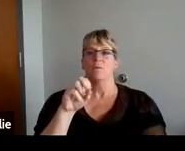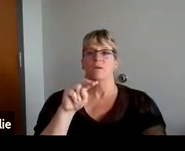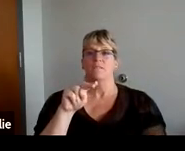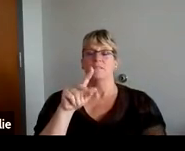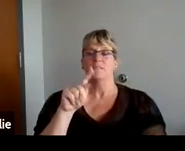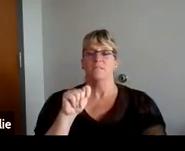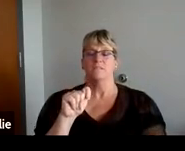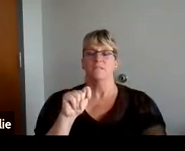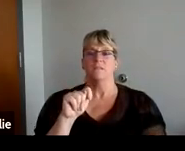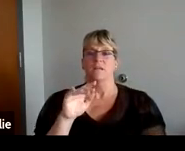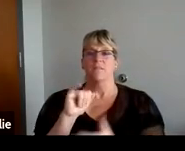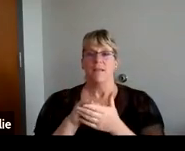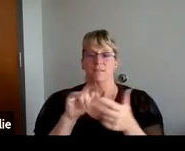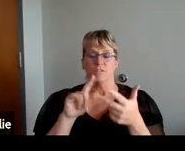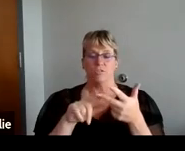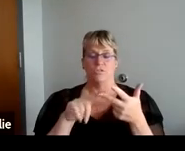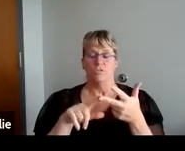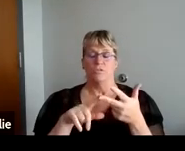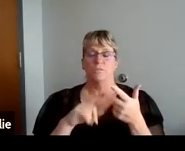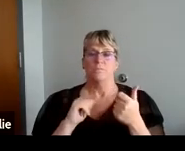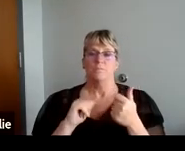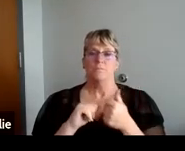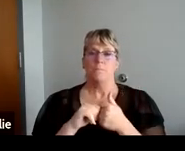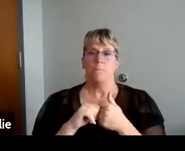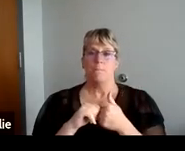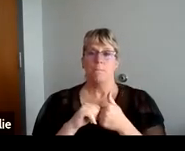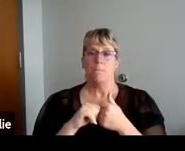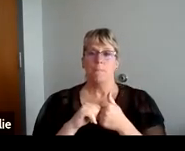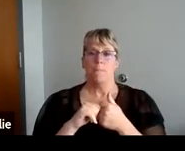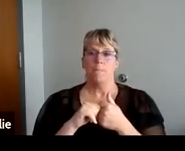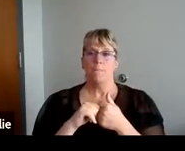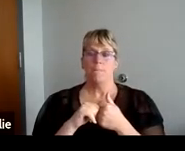naltrexone. Excuse me.